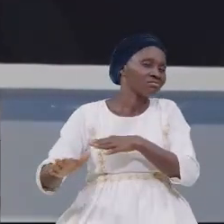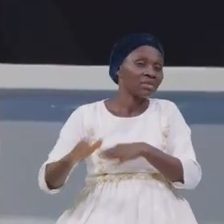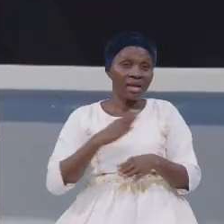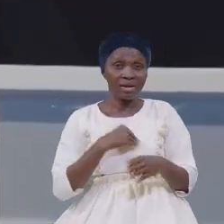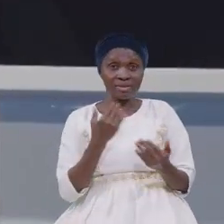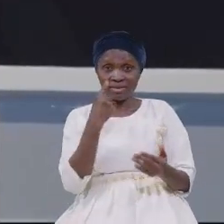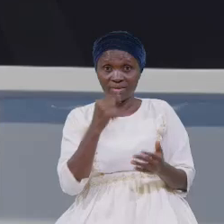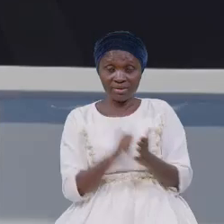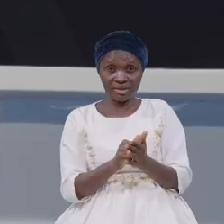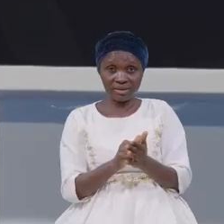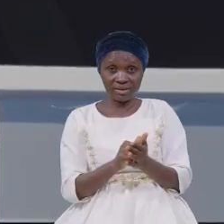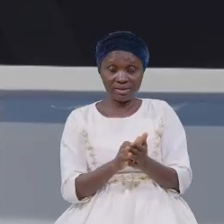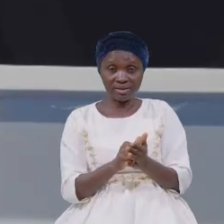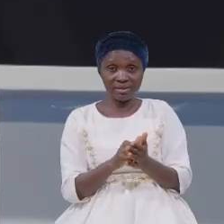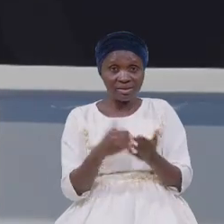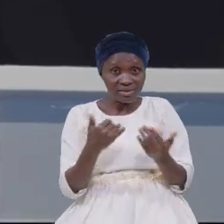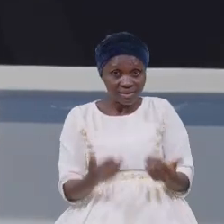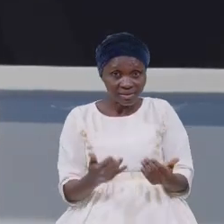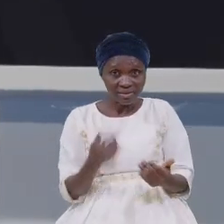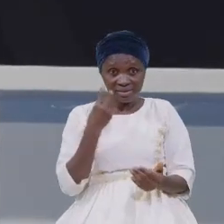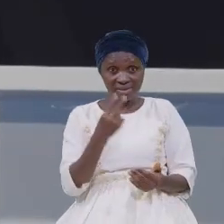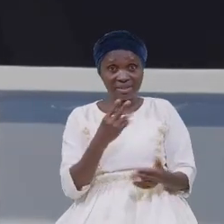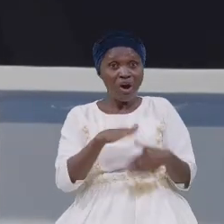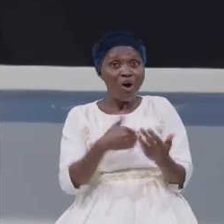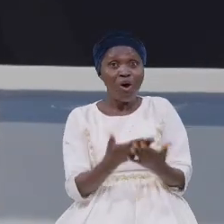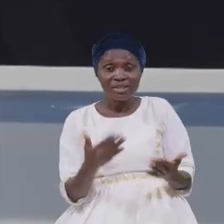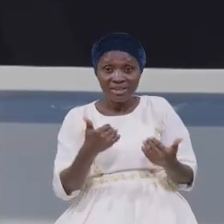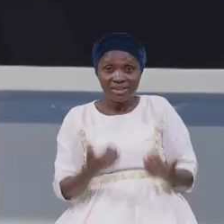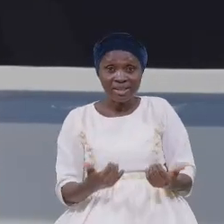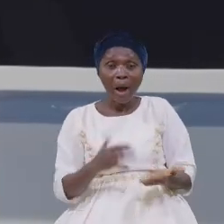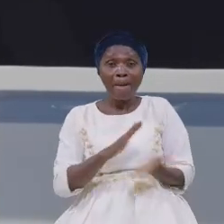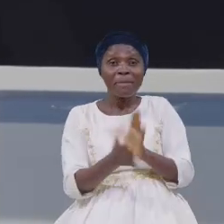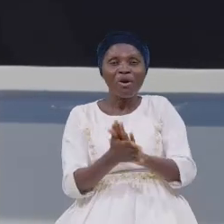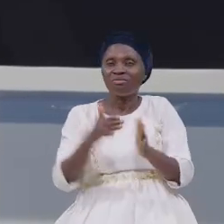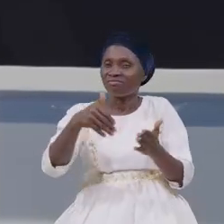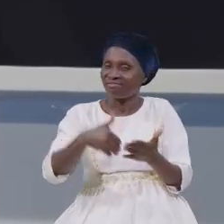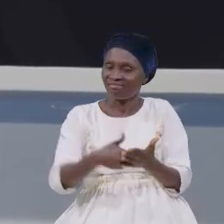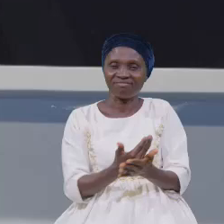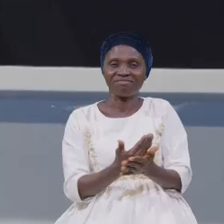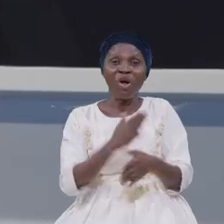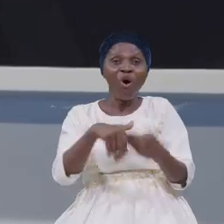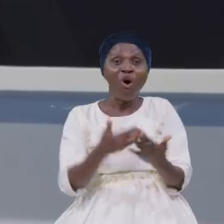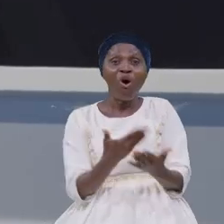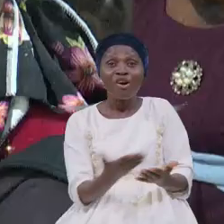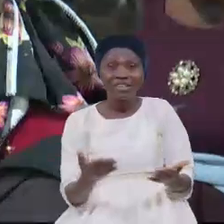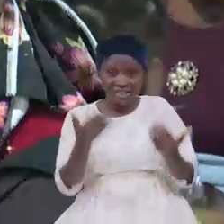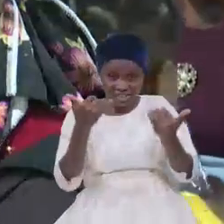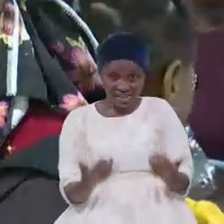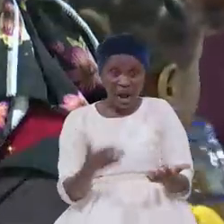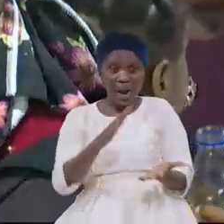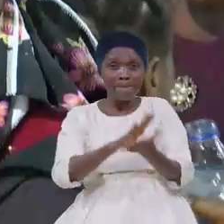all things are become, all things are